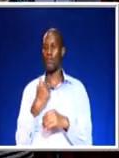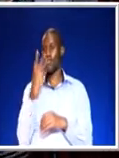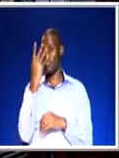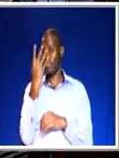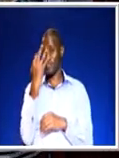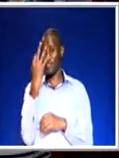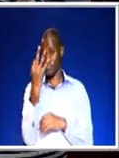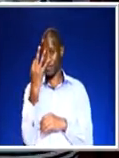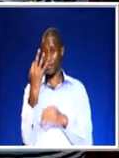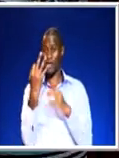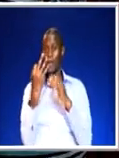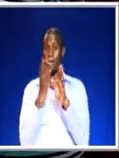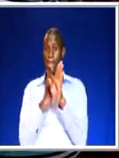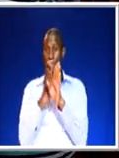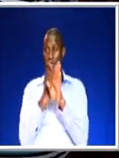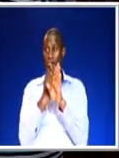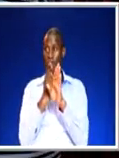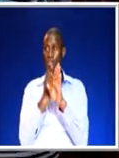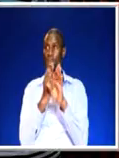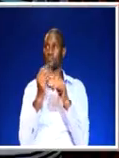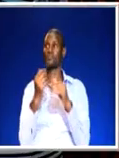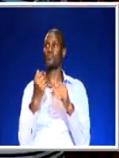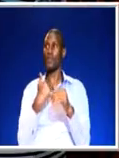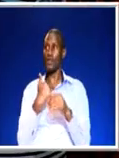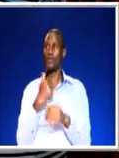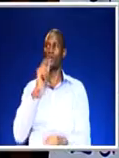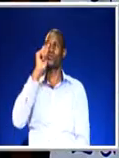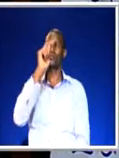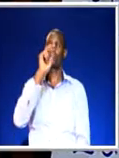main lines of latitude. We have the